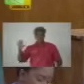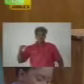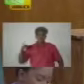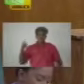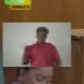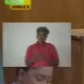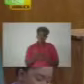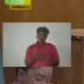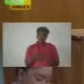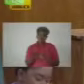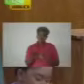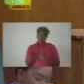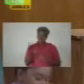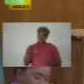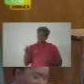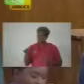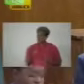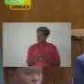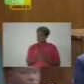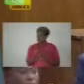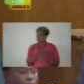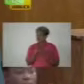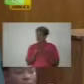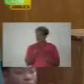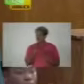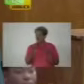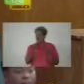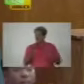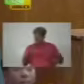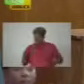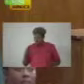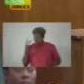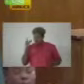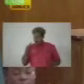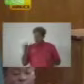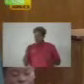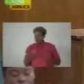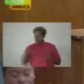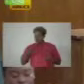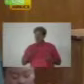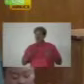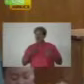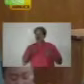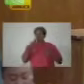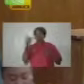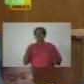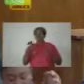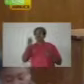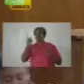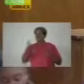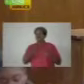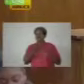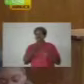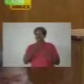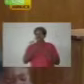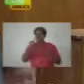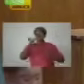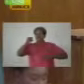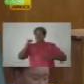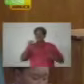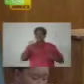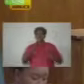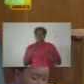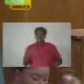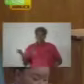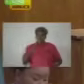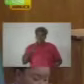functioned. They have functioned in that way because when we had a state of emergency in St. James,